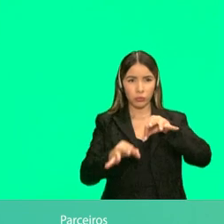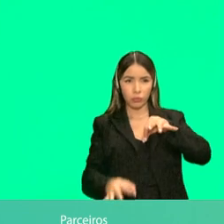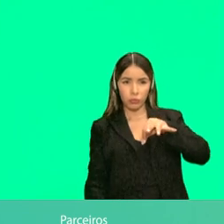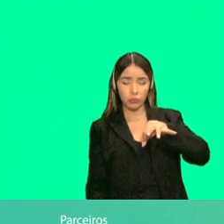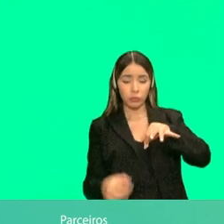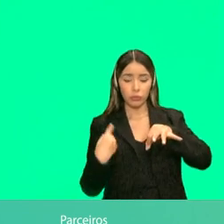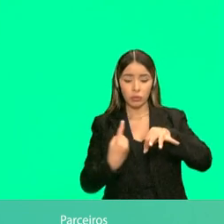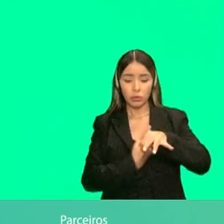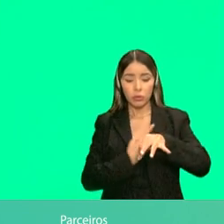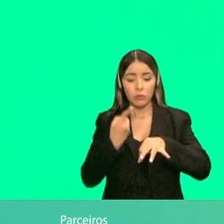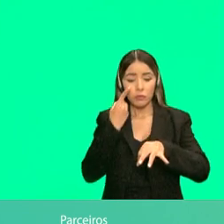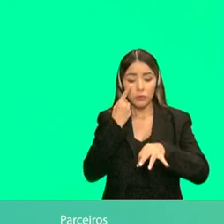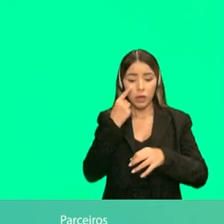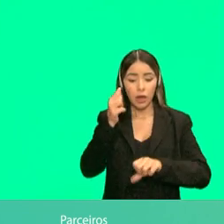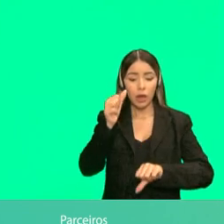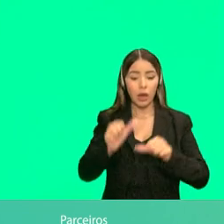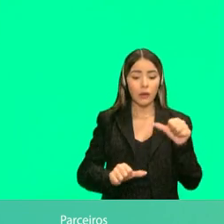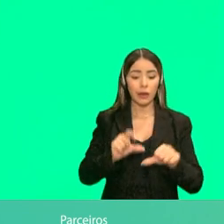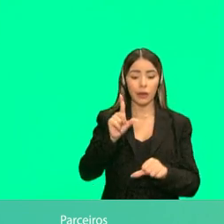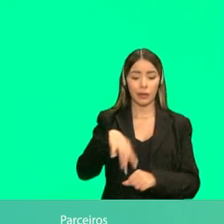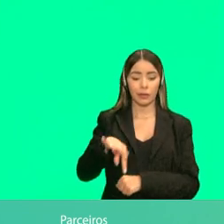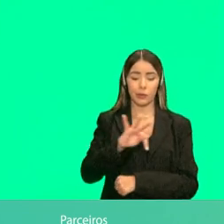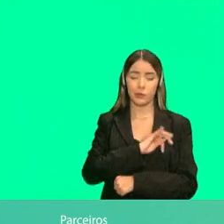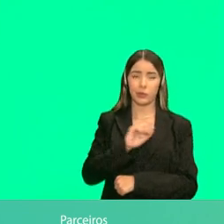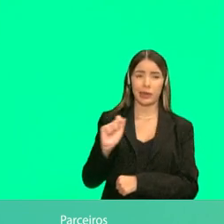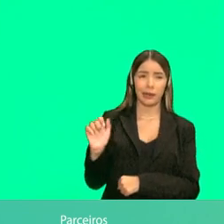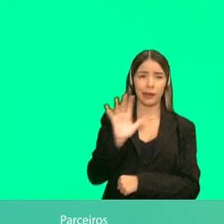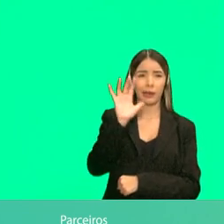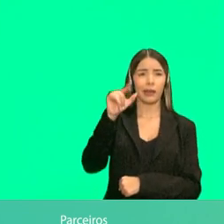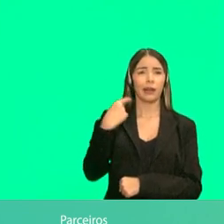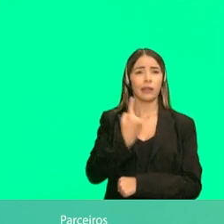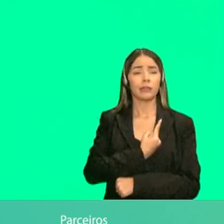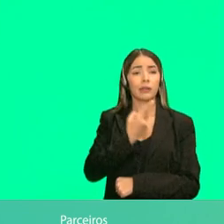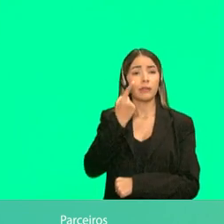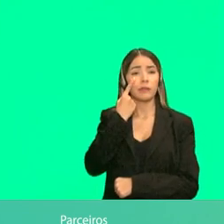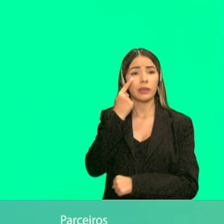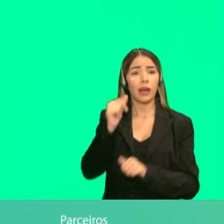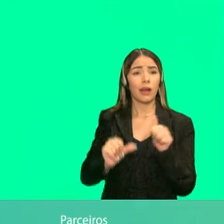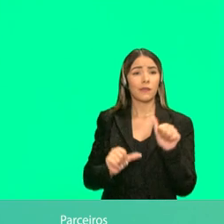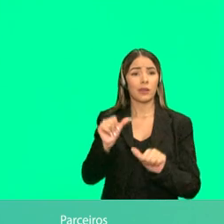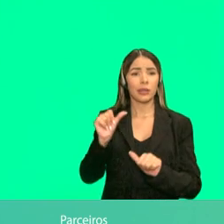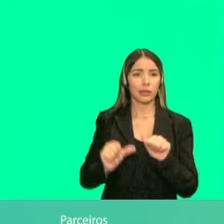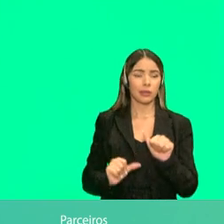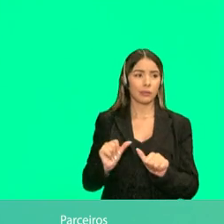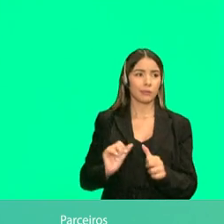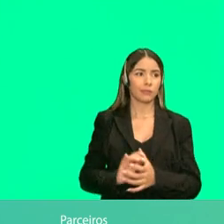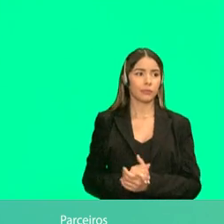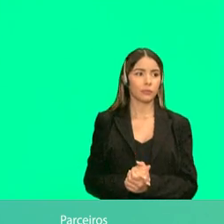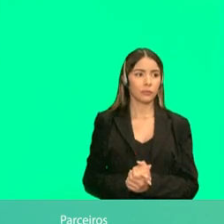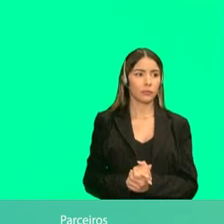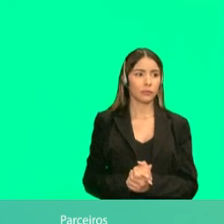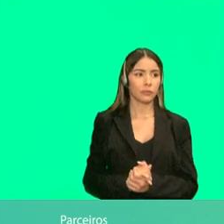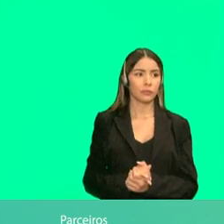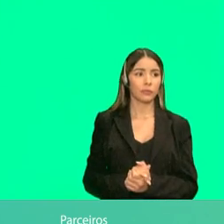funding for this and subsidies as well. And I will show you some cases